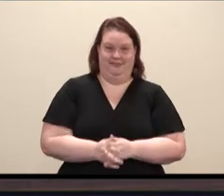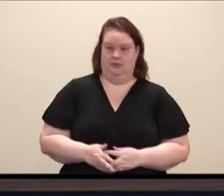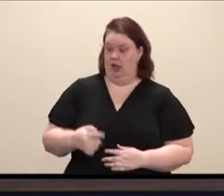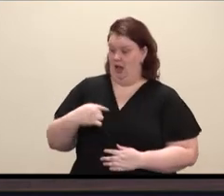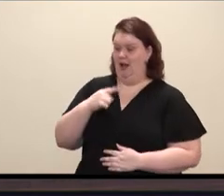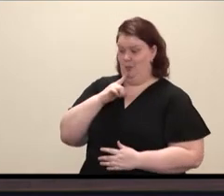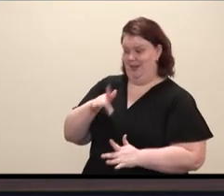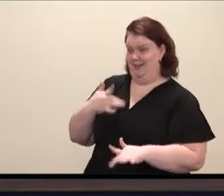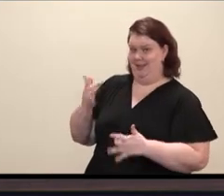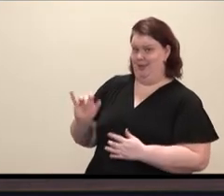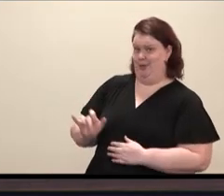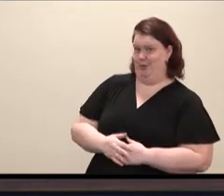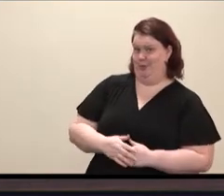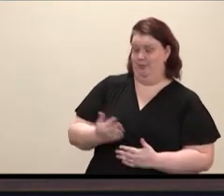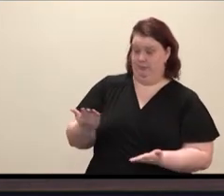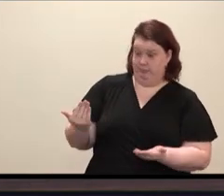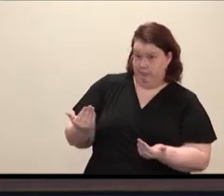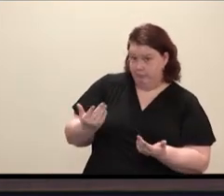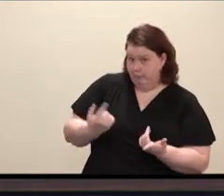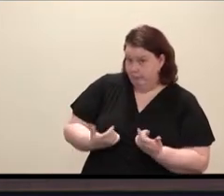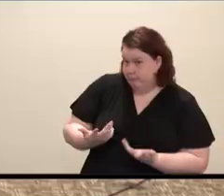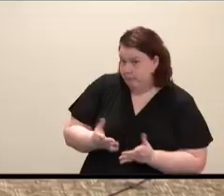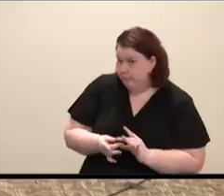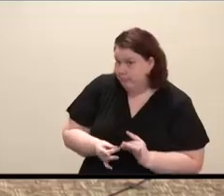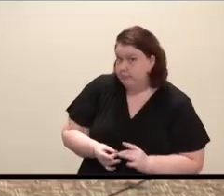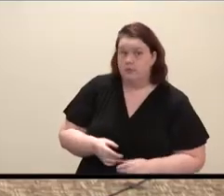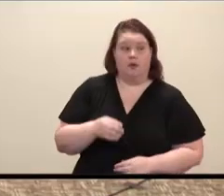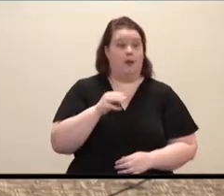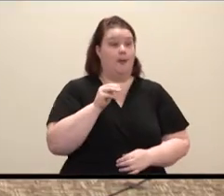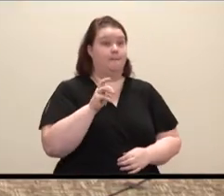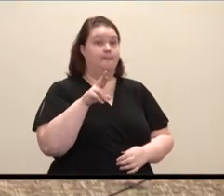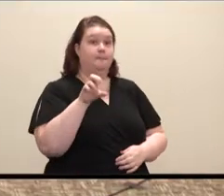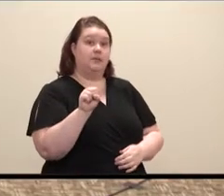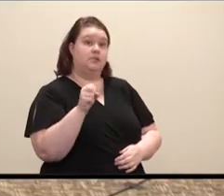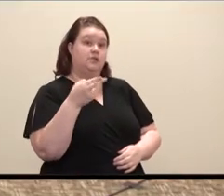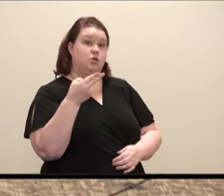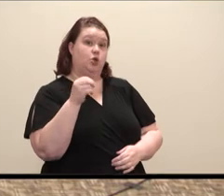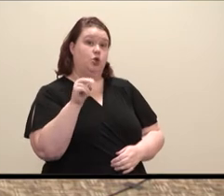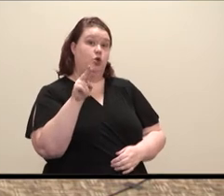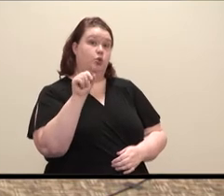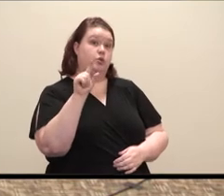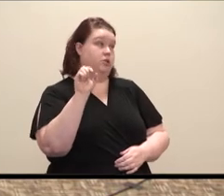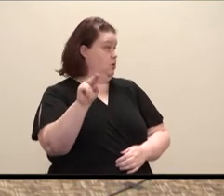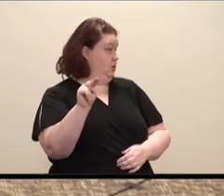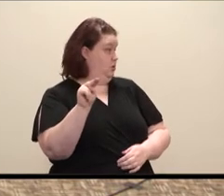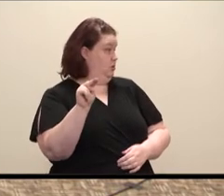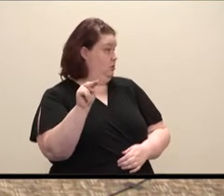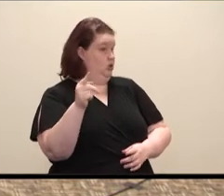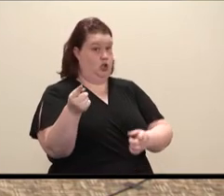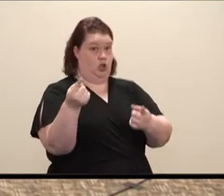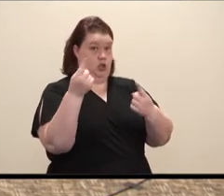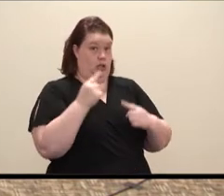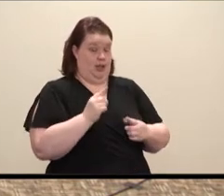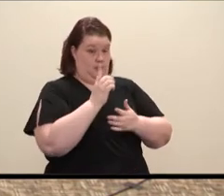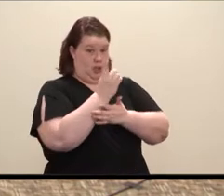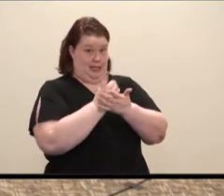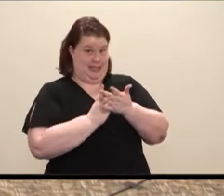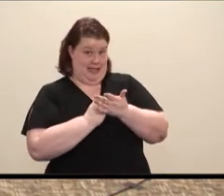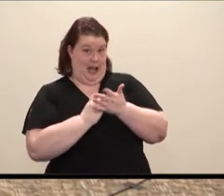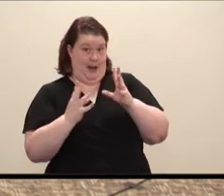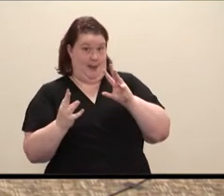I'm really excited too. Any other comments or questions? Mrs. Houston was in she came and attended part of the design